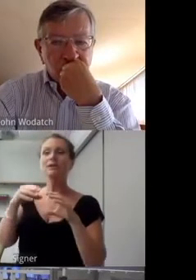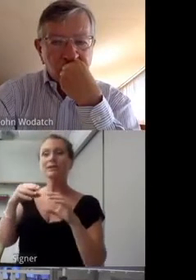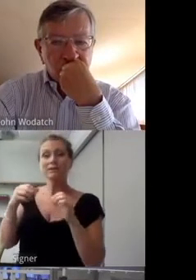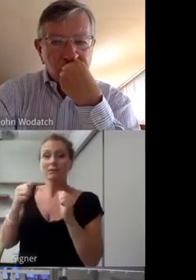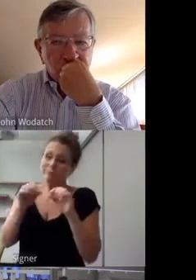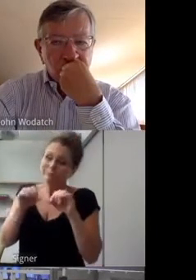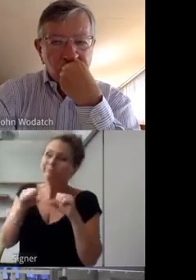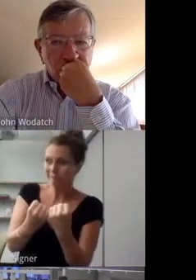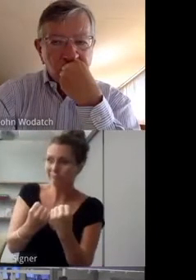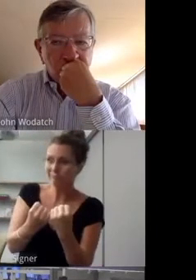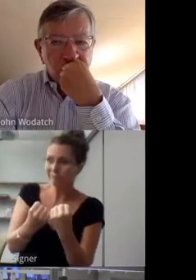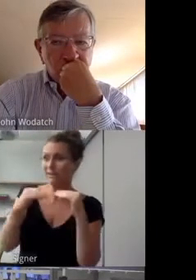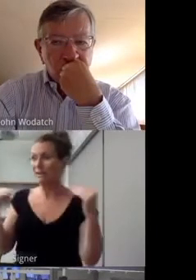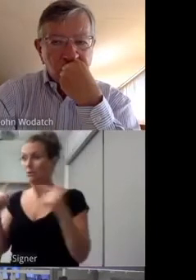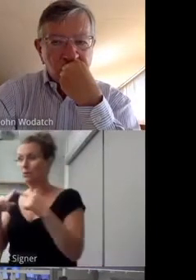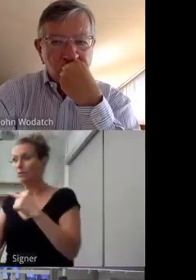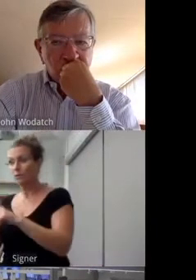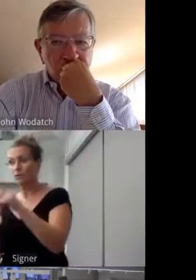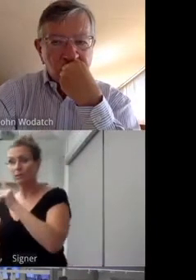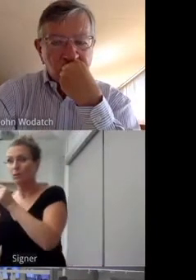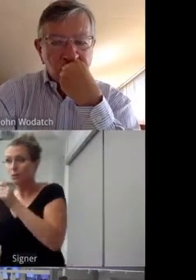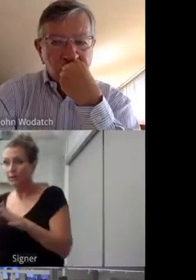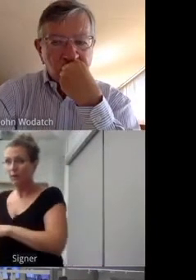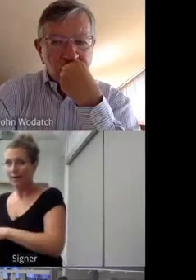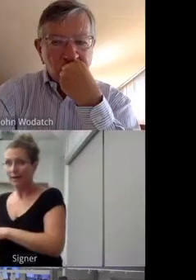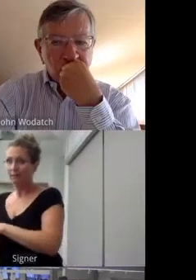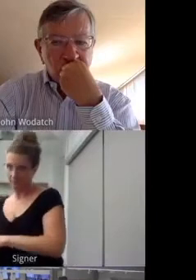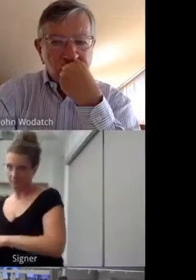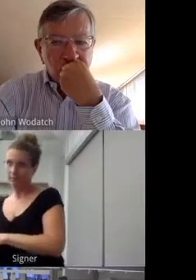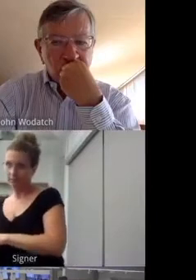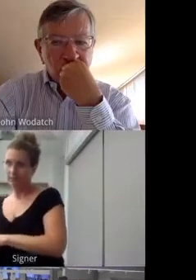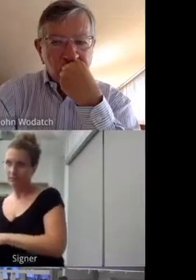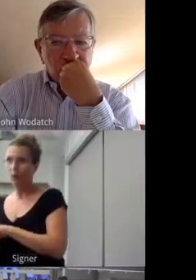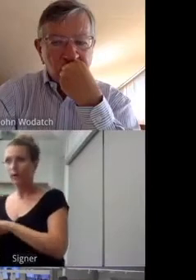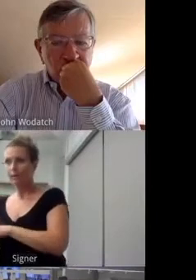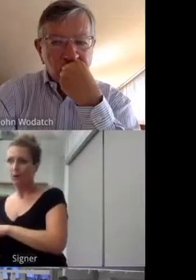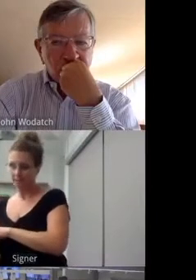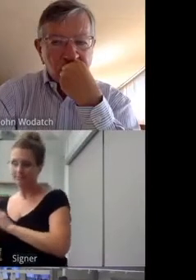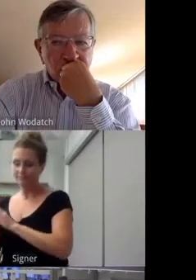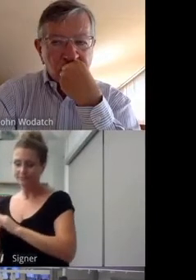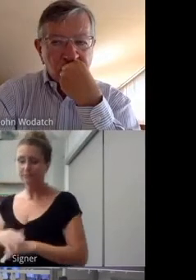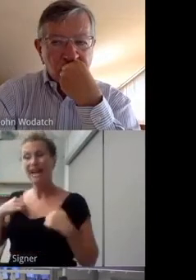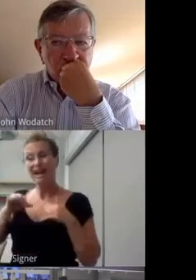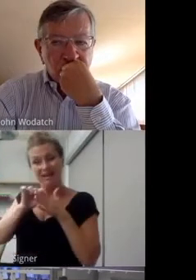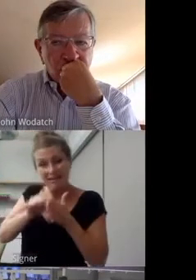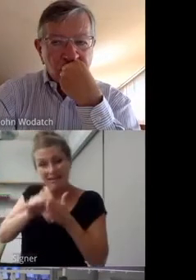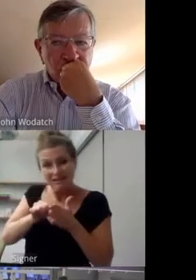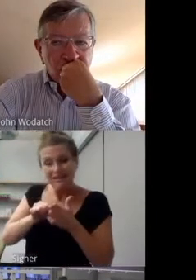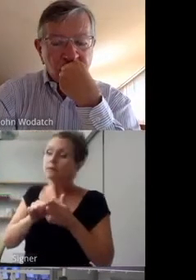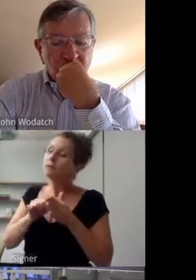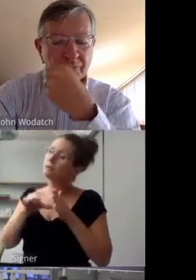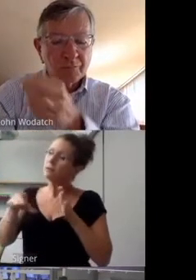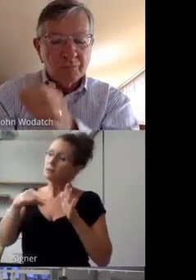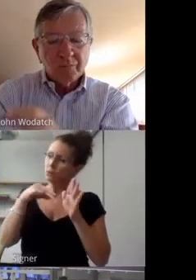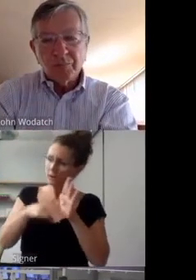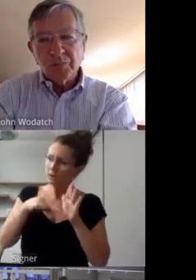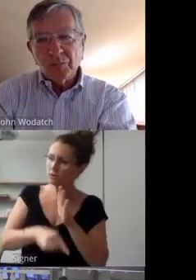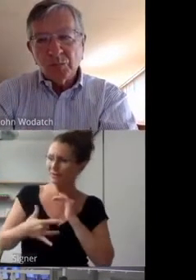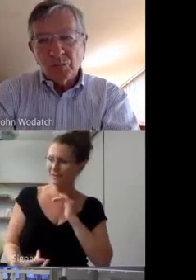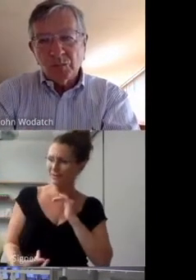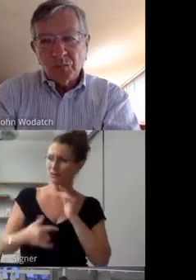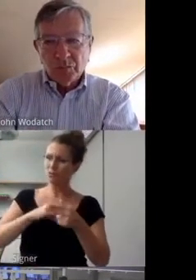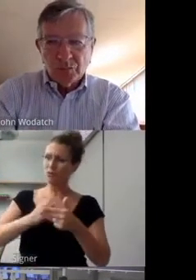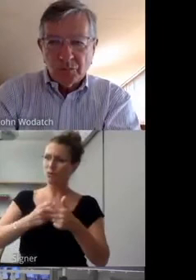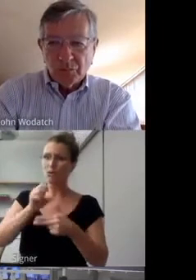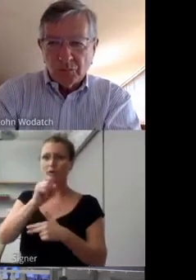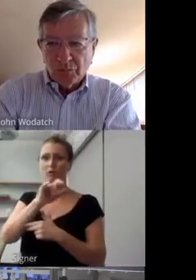others. Now what I'm stressing here is something which in the literature we tend to call the social model of disability, which is